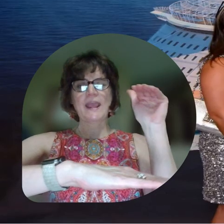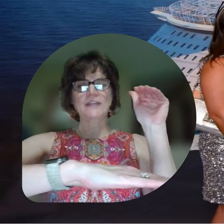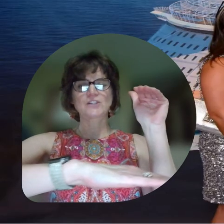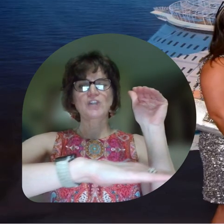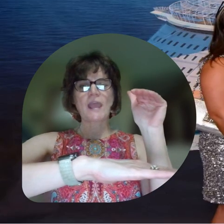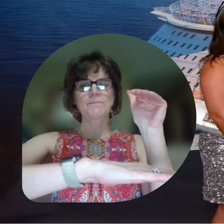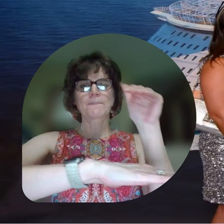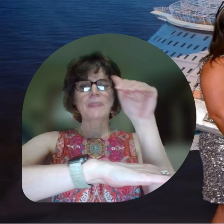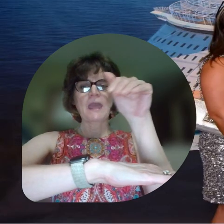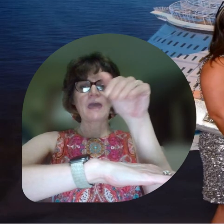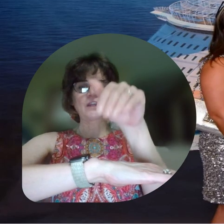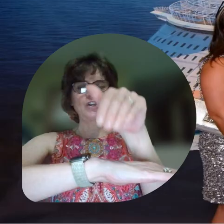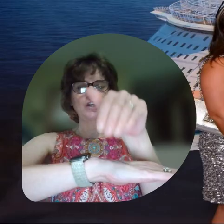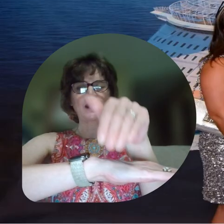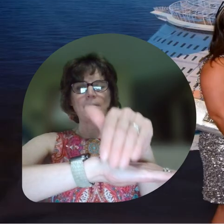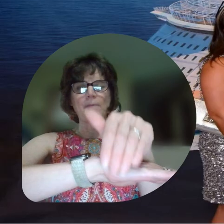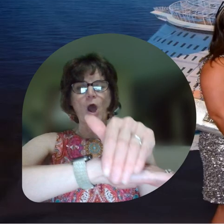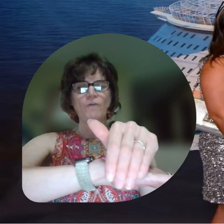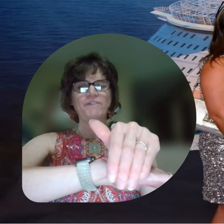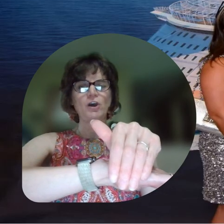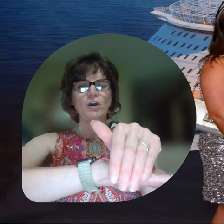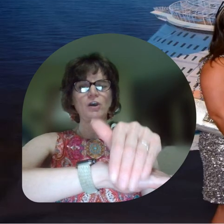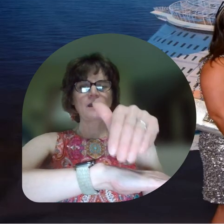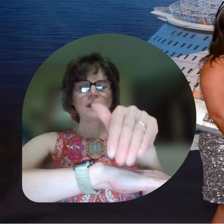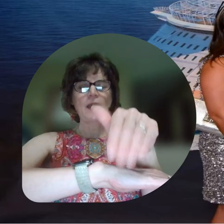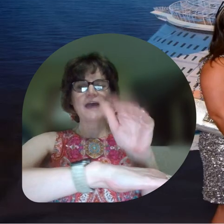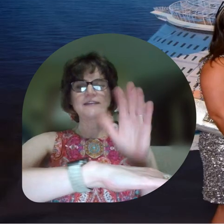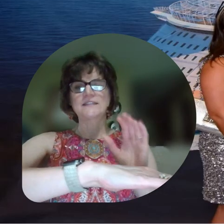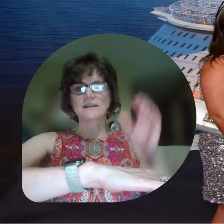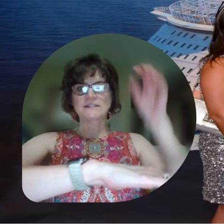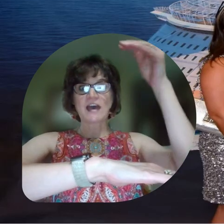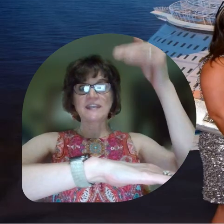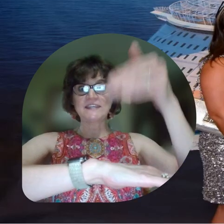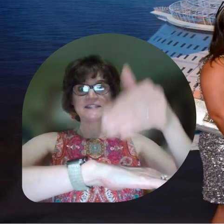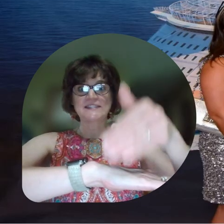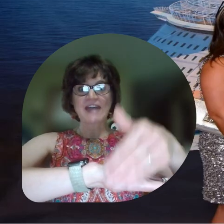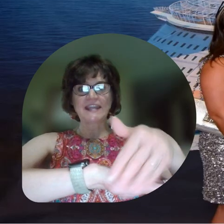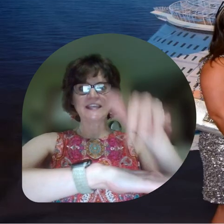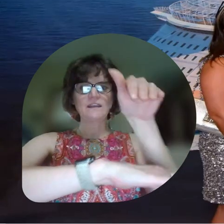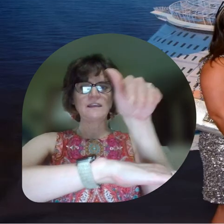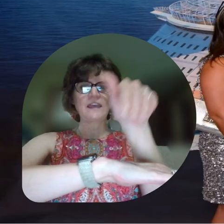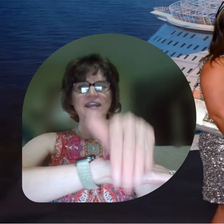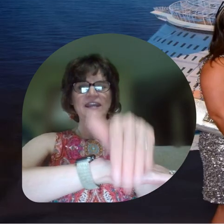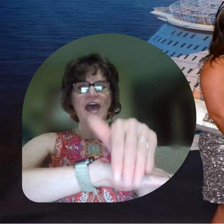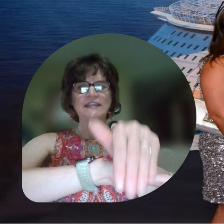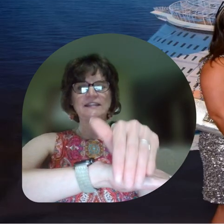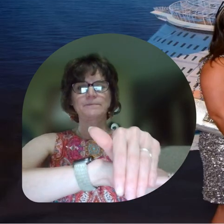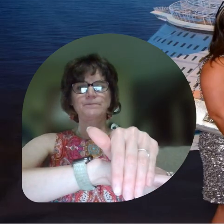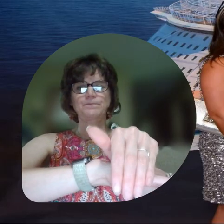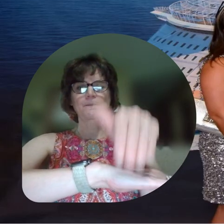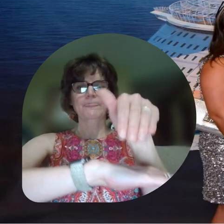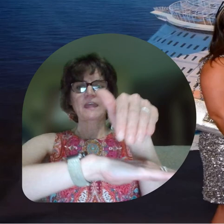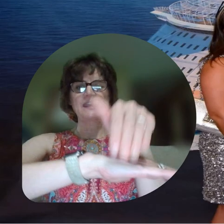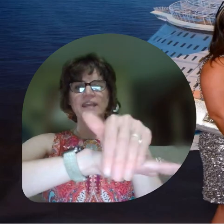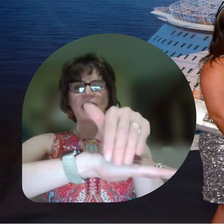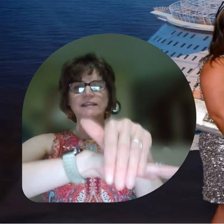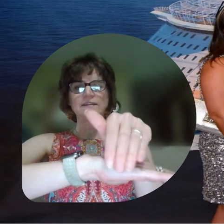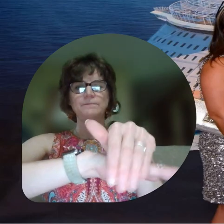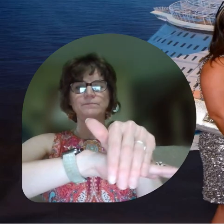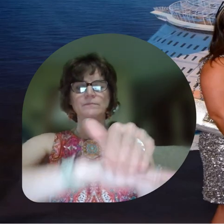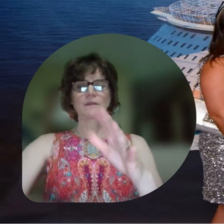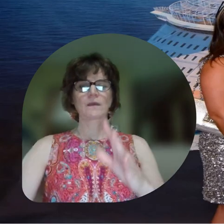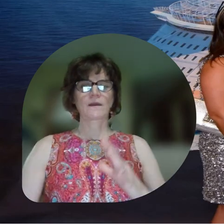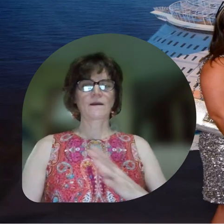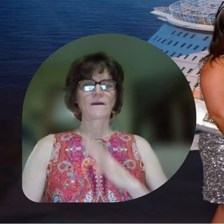bent hand shape, and then you're going to come over as the sun is setting. Night,